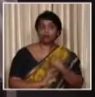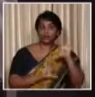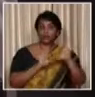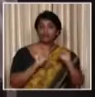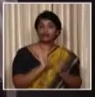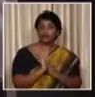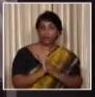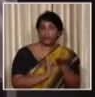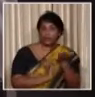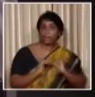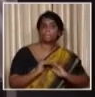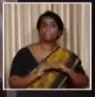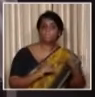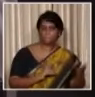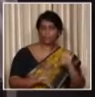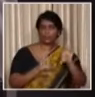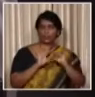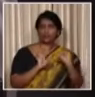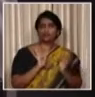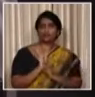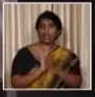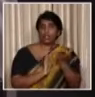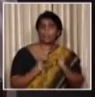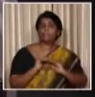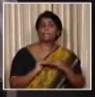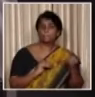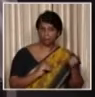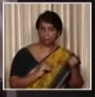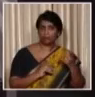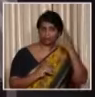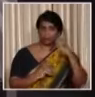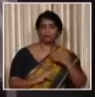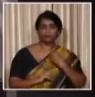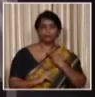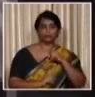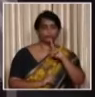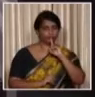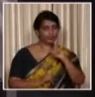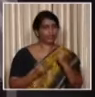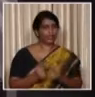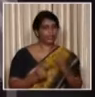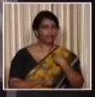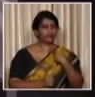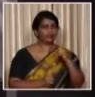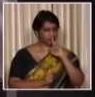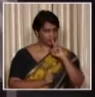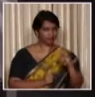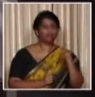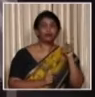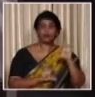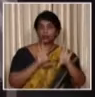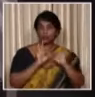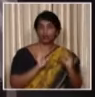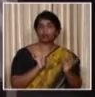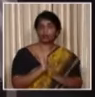by 500%, the government is making a big scene out of it. The government realized the need to reduce it after we requested for a select